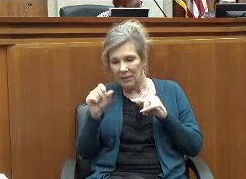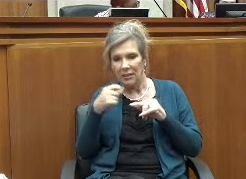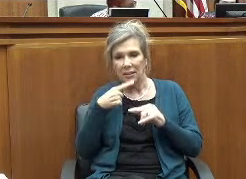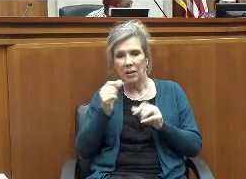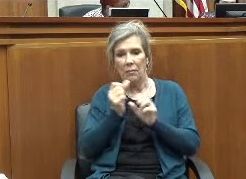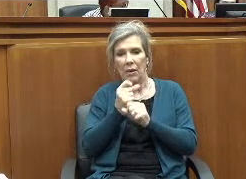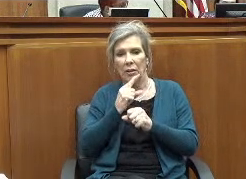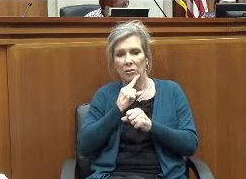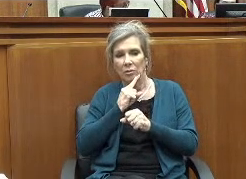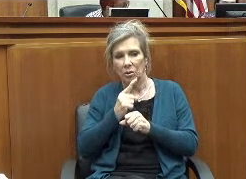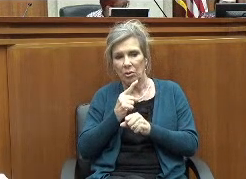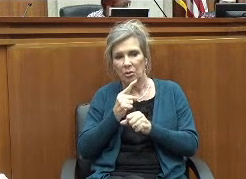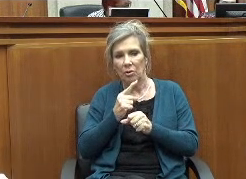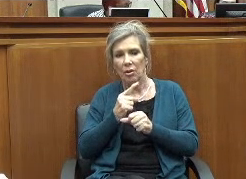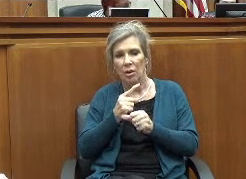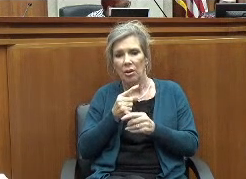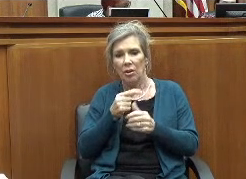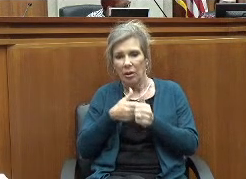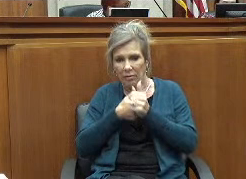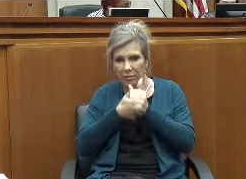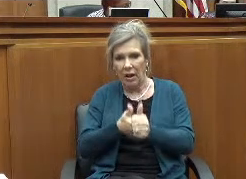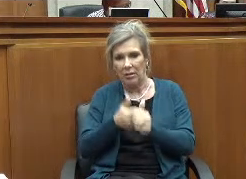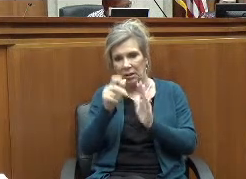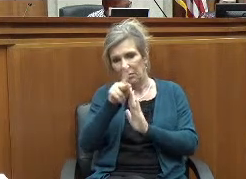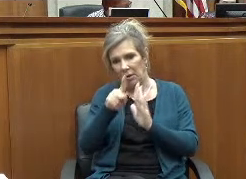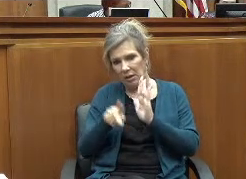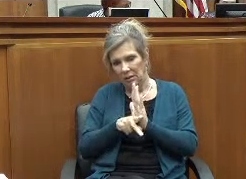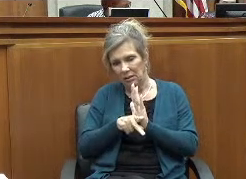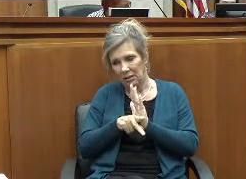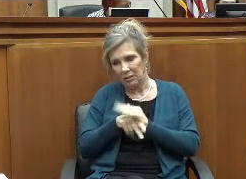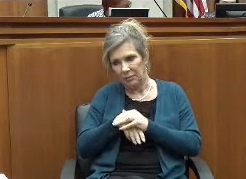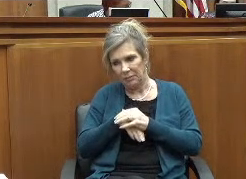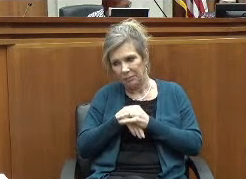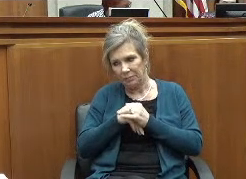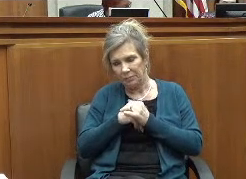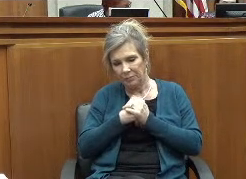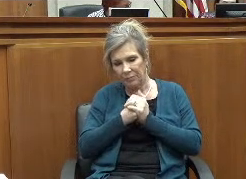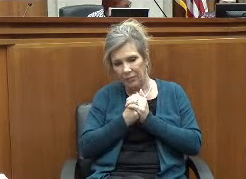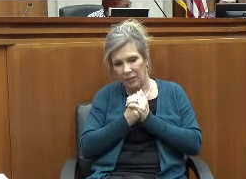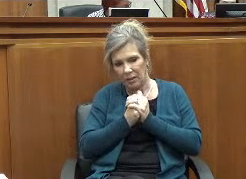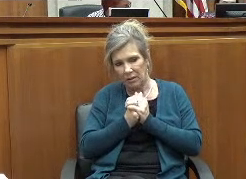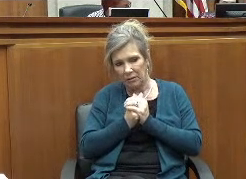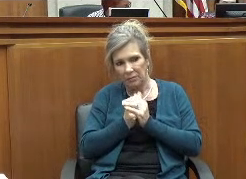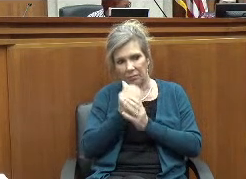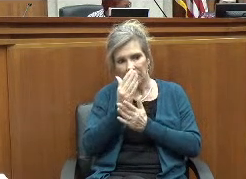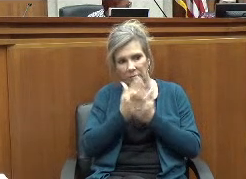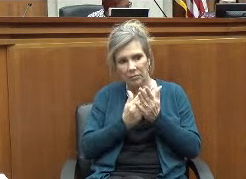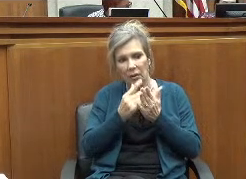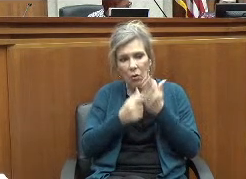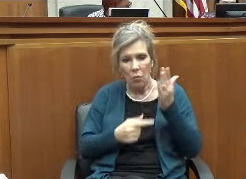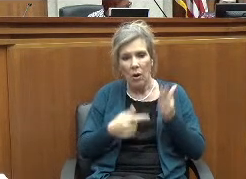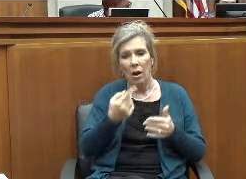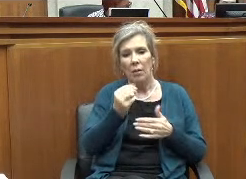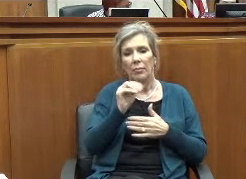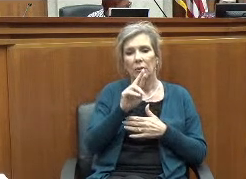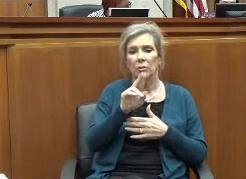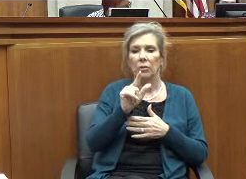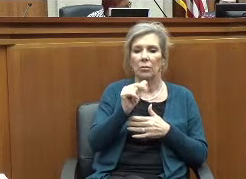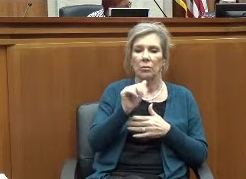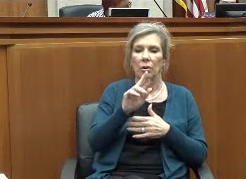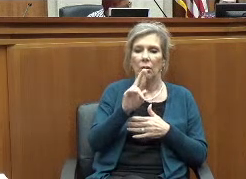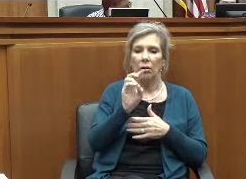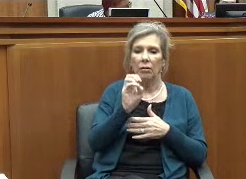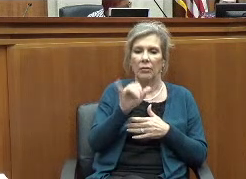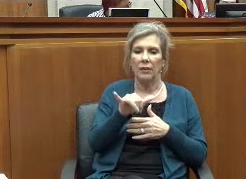aren't exceptions to following this policy. And I think what Mr. Garvey and you, Ms.